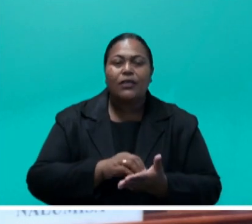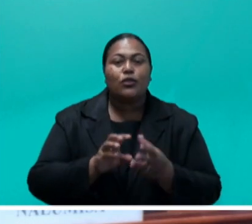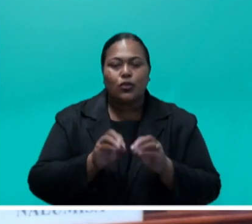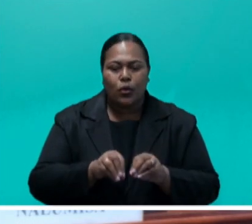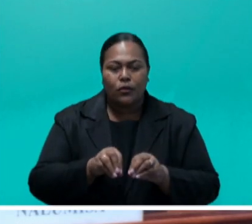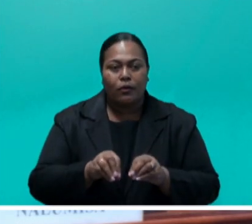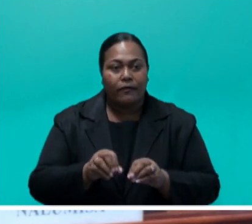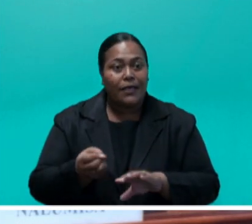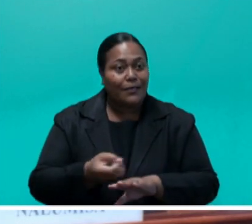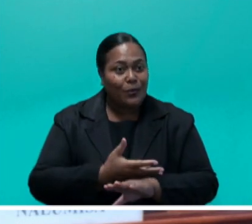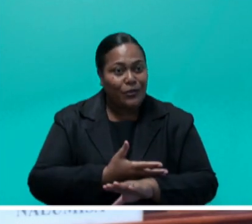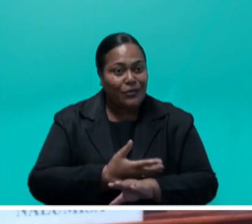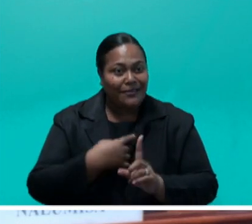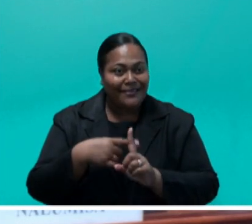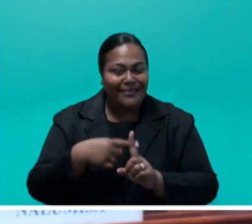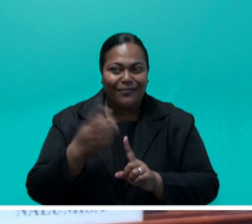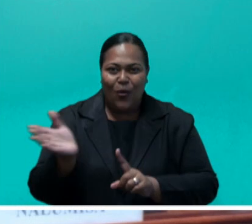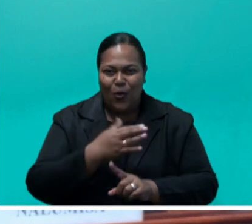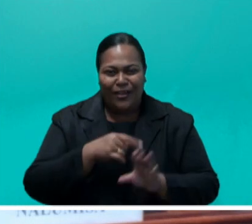inspiration for our young awardees.